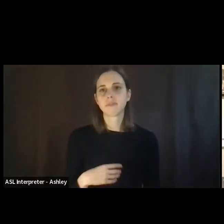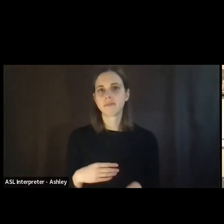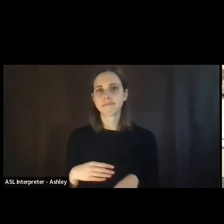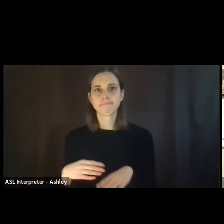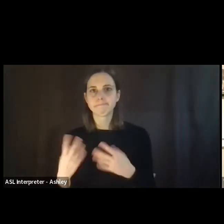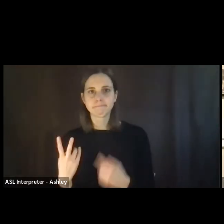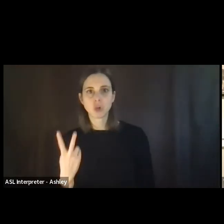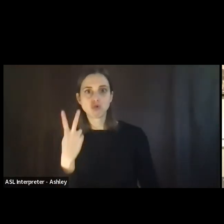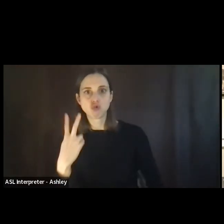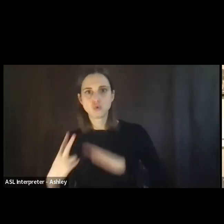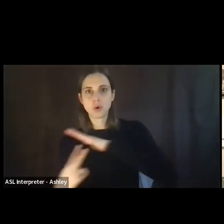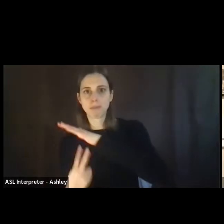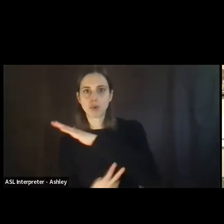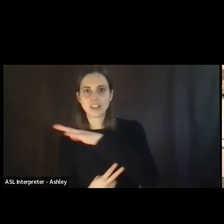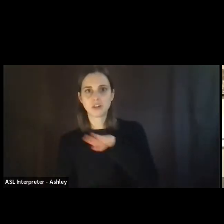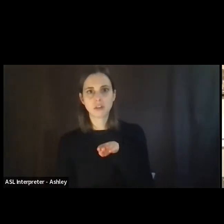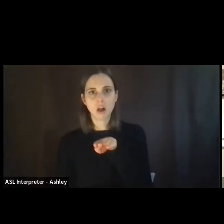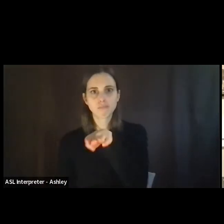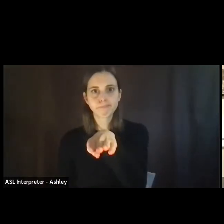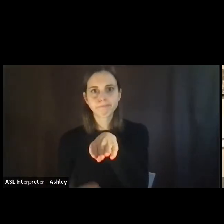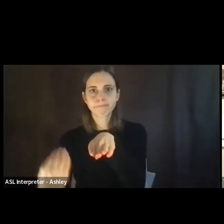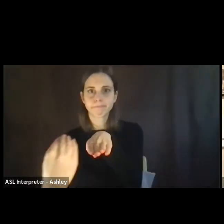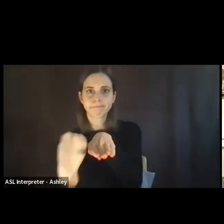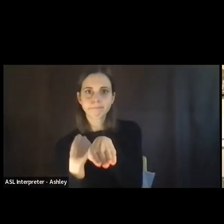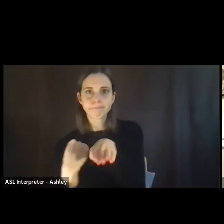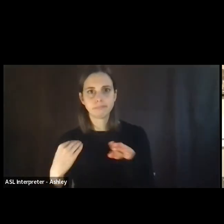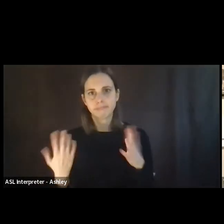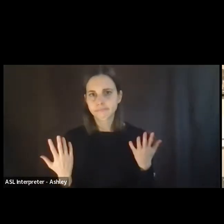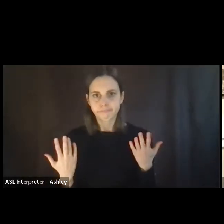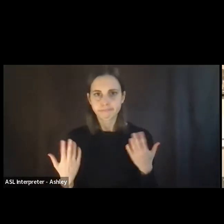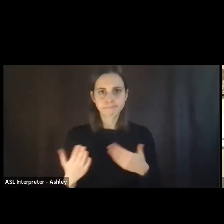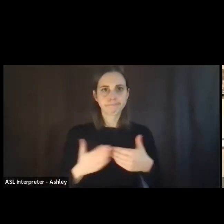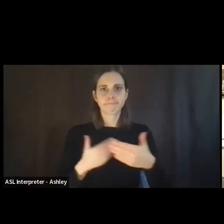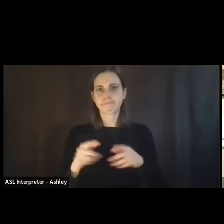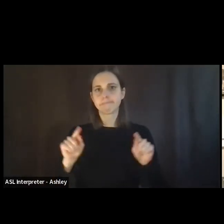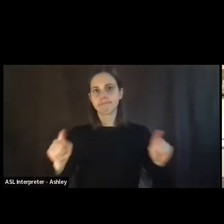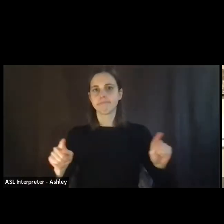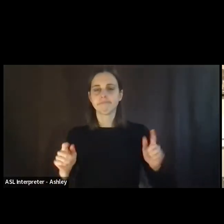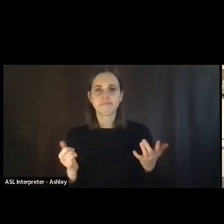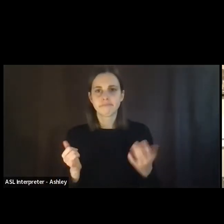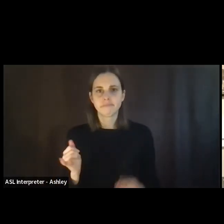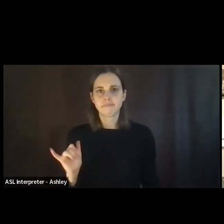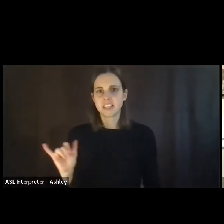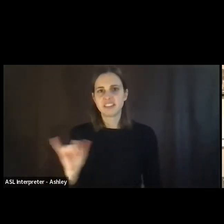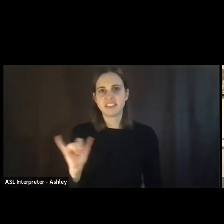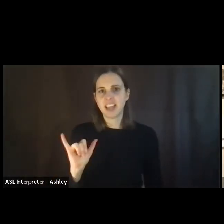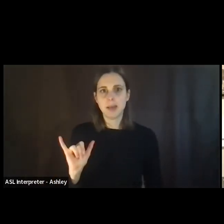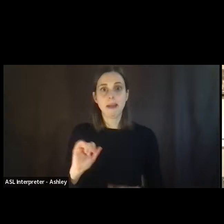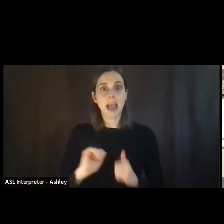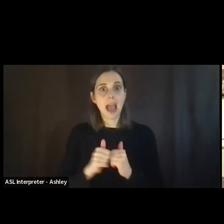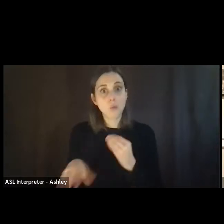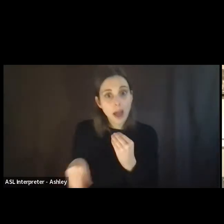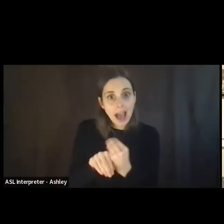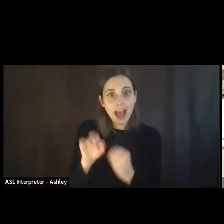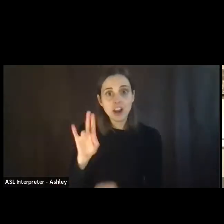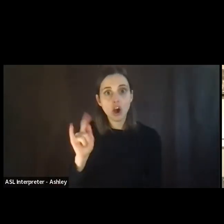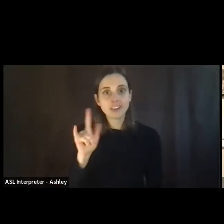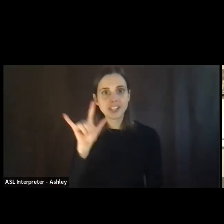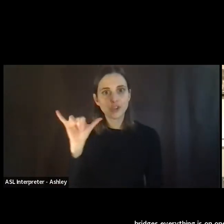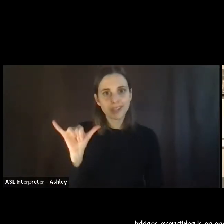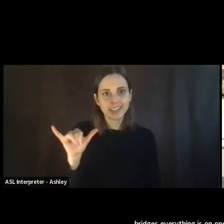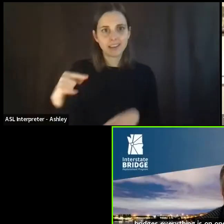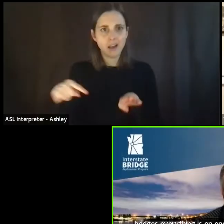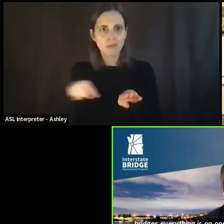So you got to get to grade and things like that, but there's not really a difference with the aux lanes in terms of how the number that